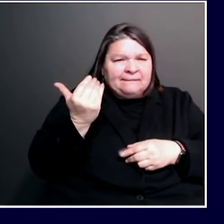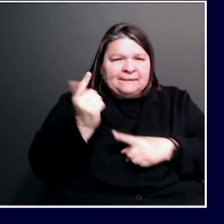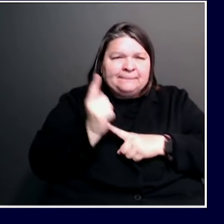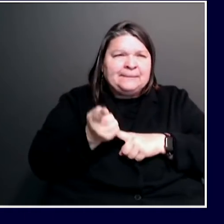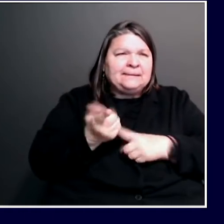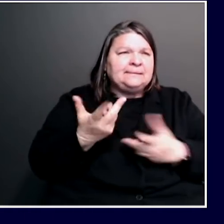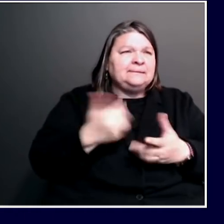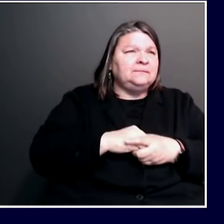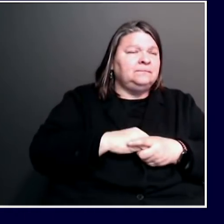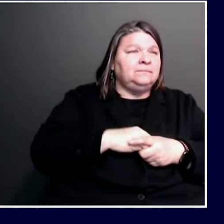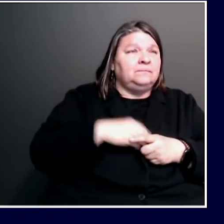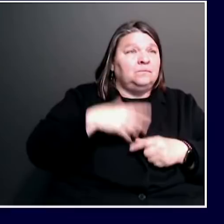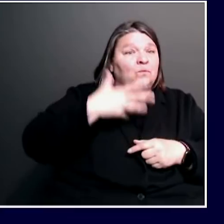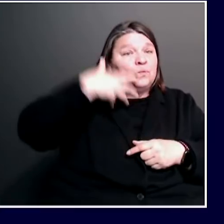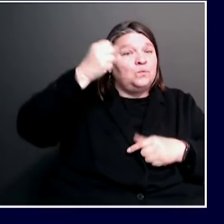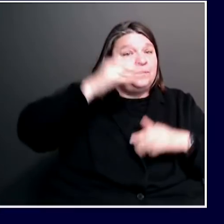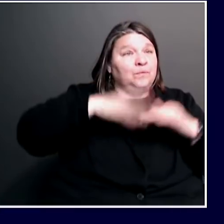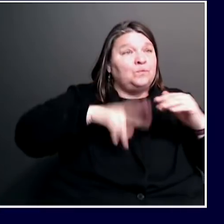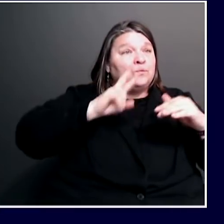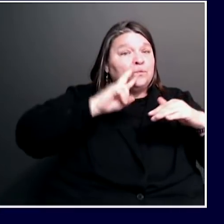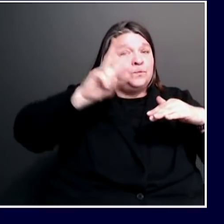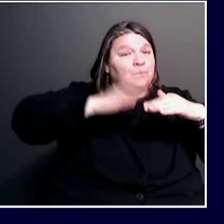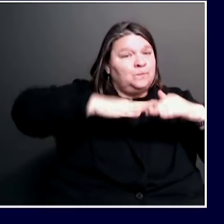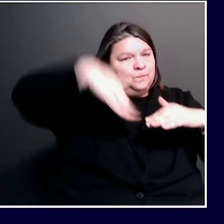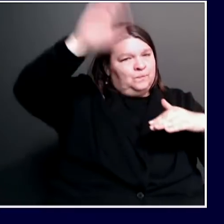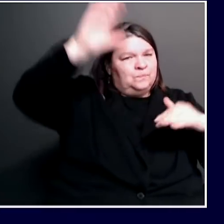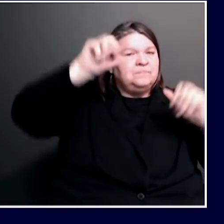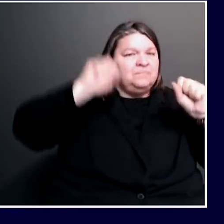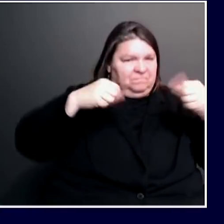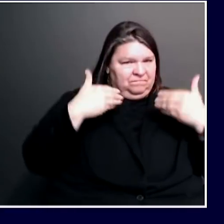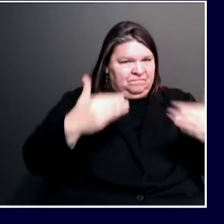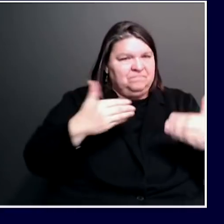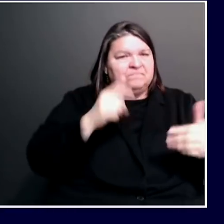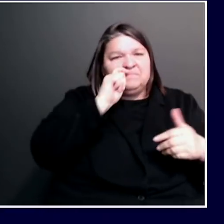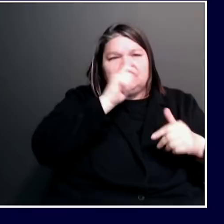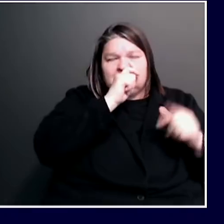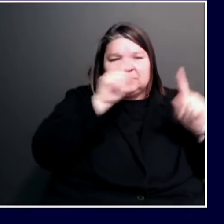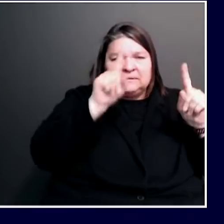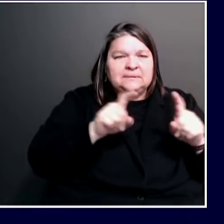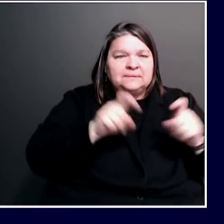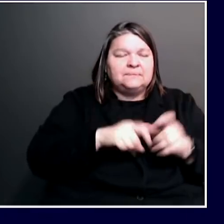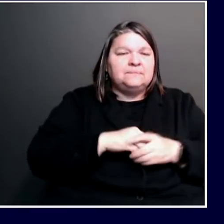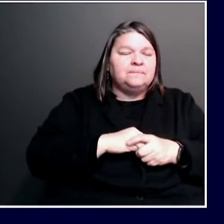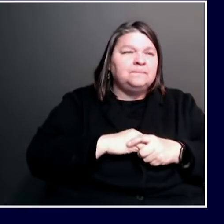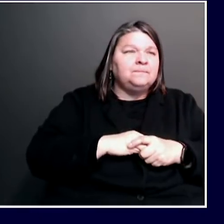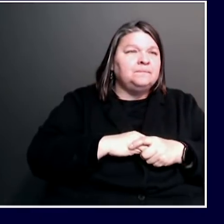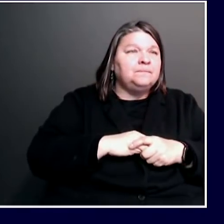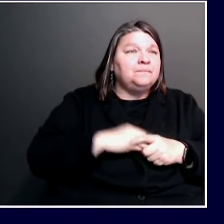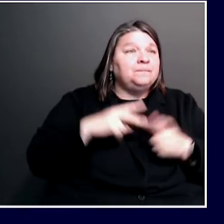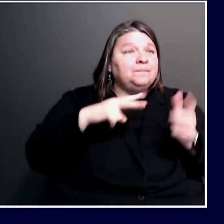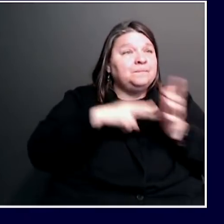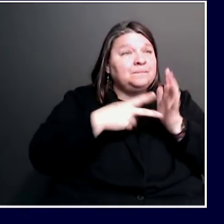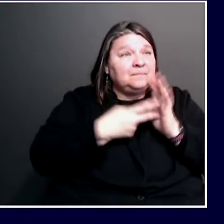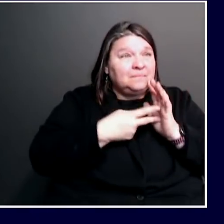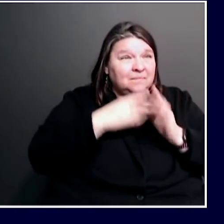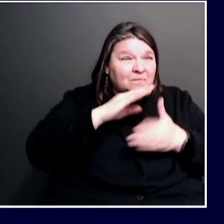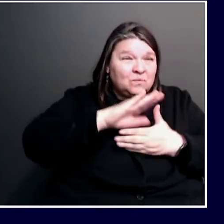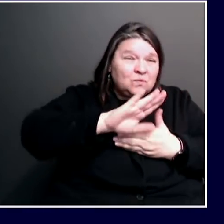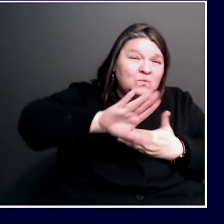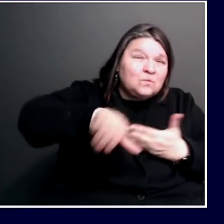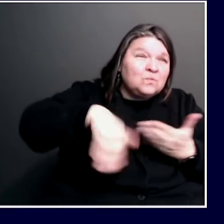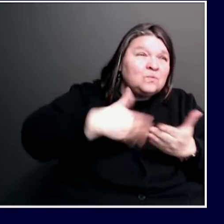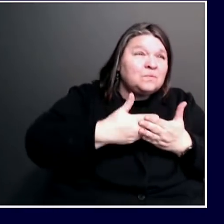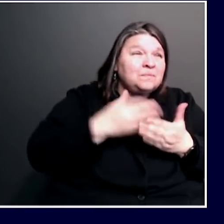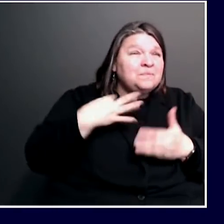tests. Residents in approximately 1/4 of all Maine zip codes are eligible for these free tests through